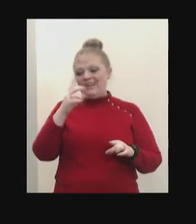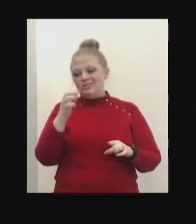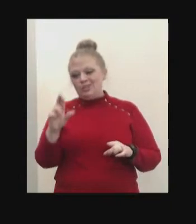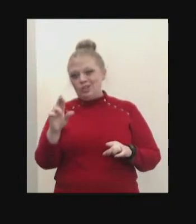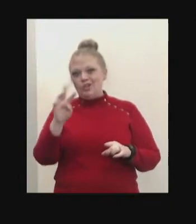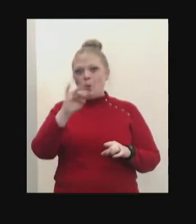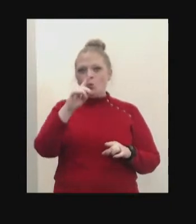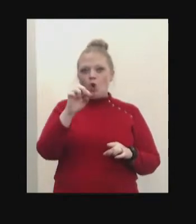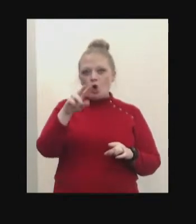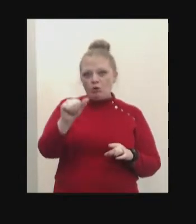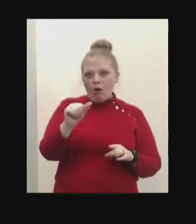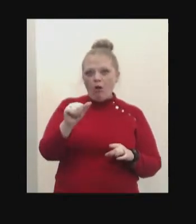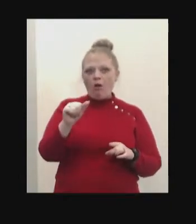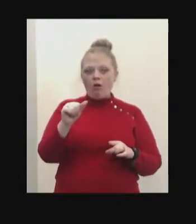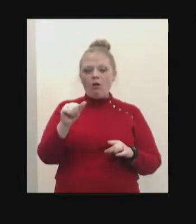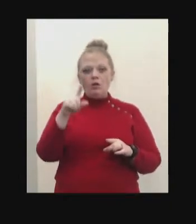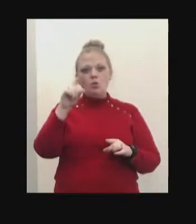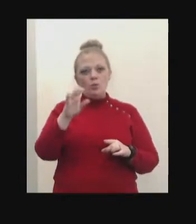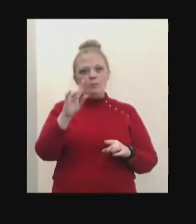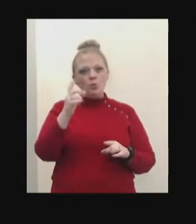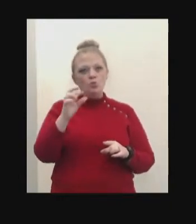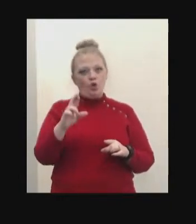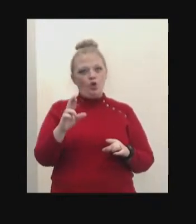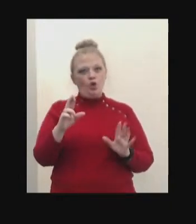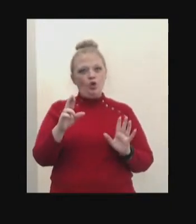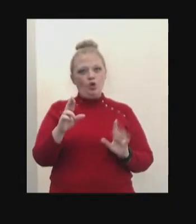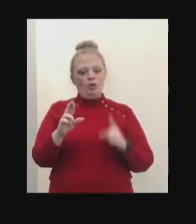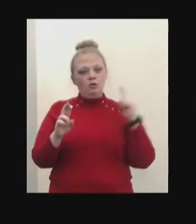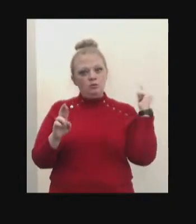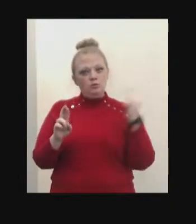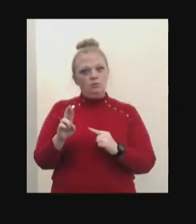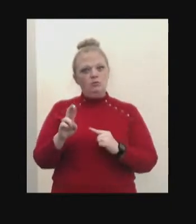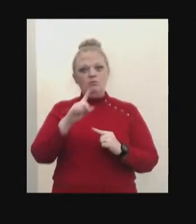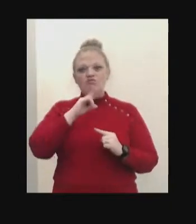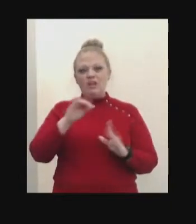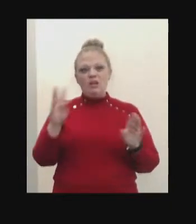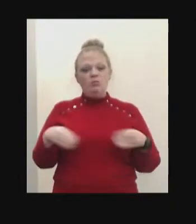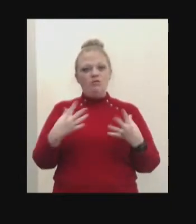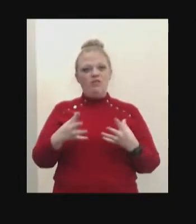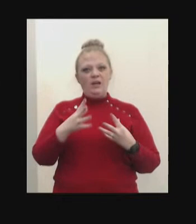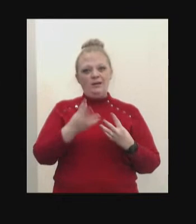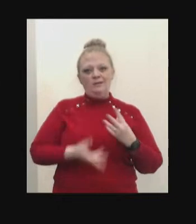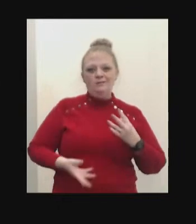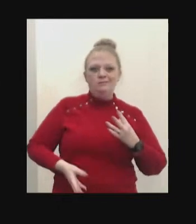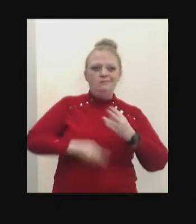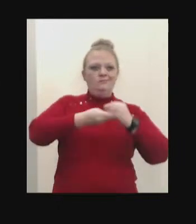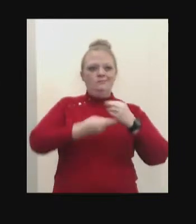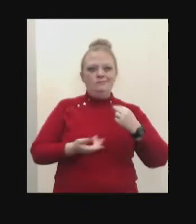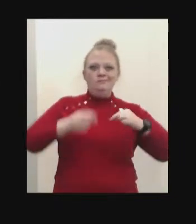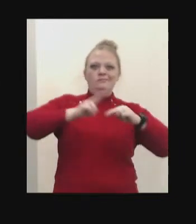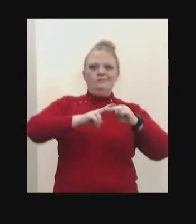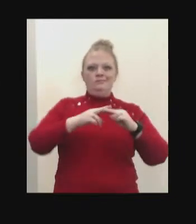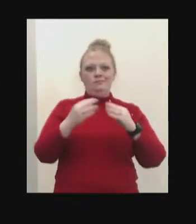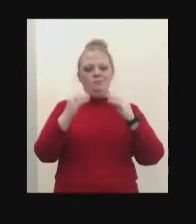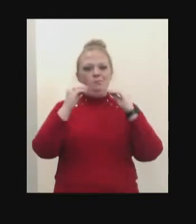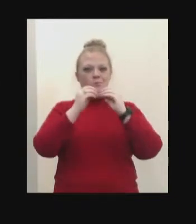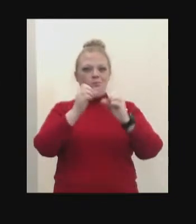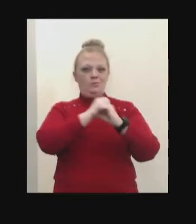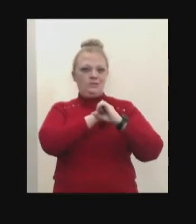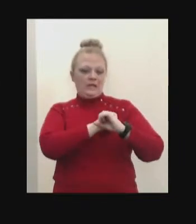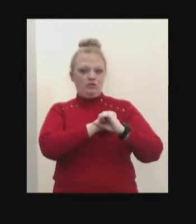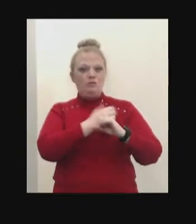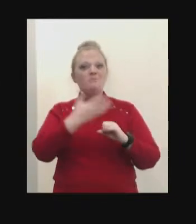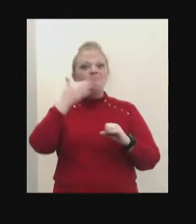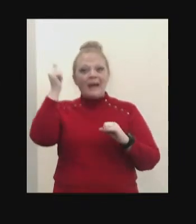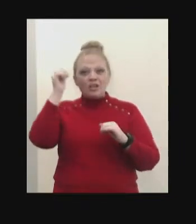as you probably heard, the boosters really provide you extra protection, much better protection actually than what you had after